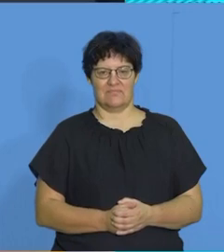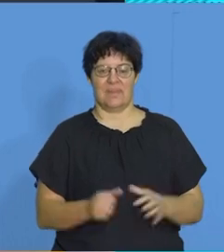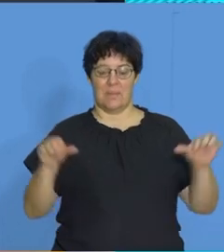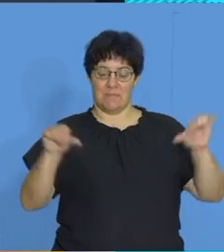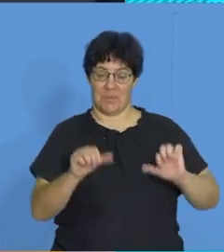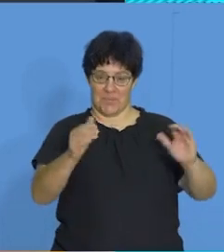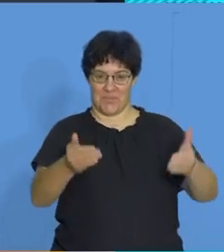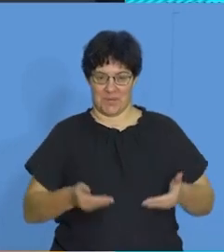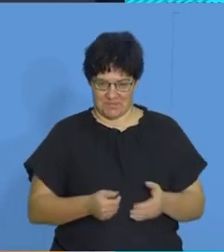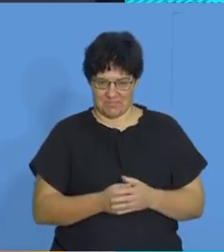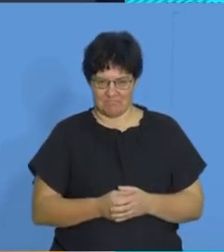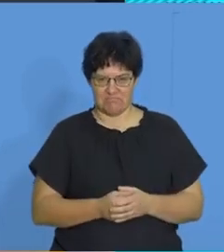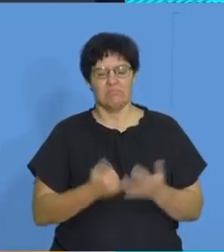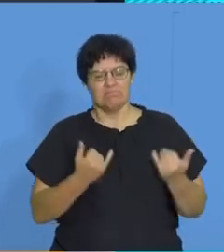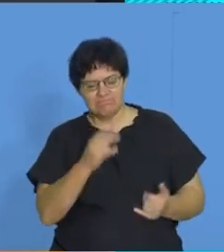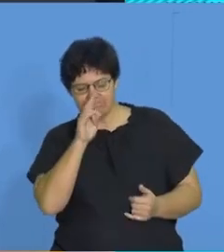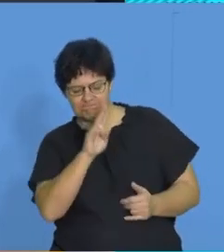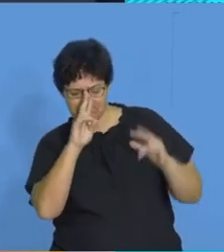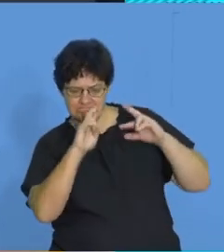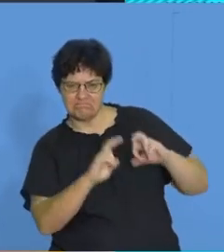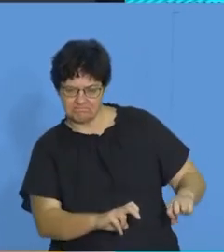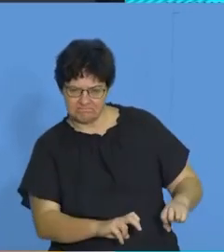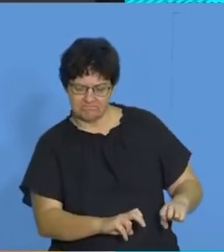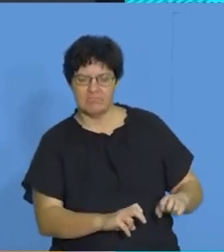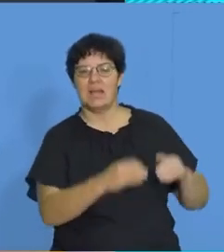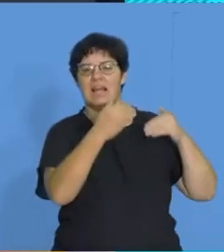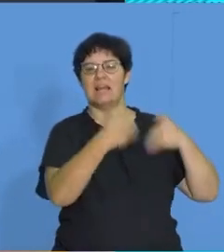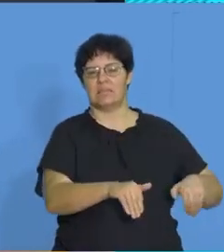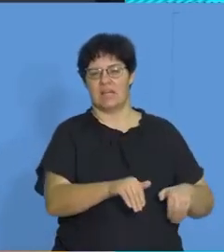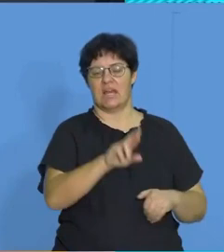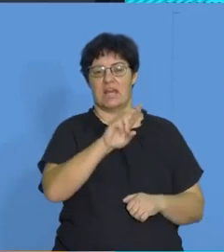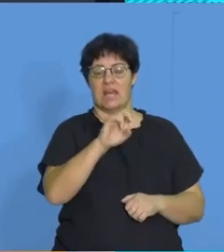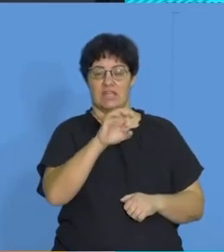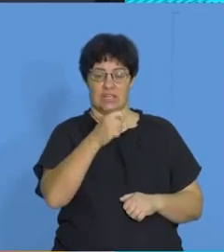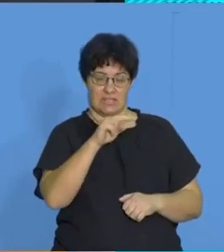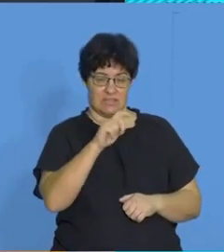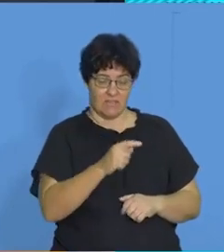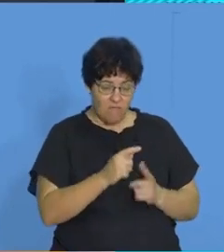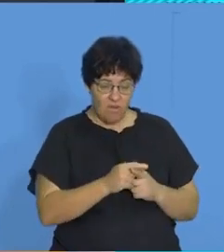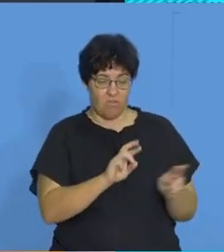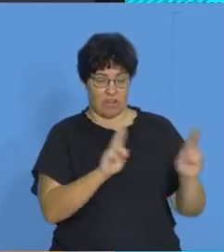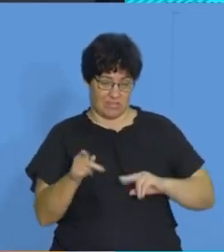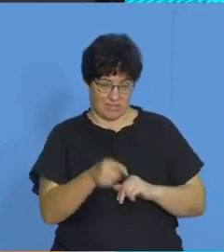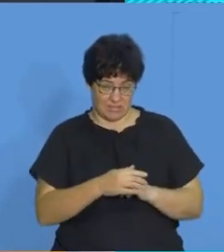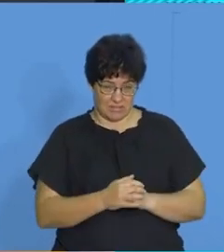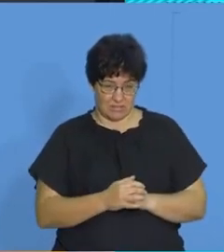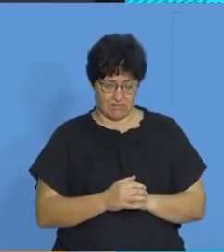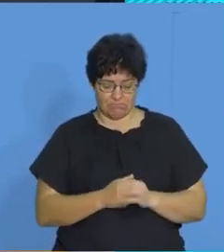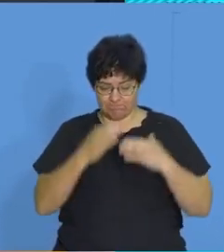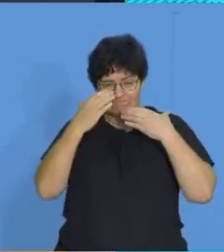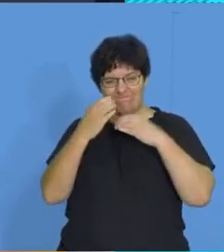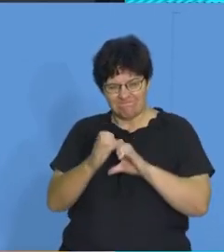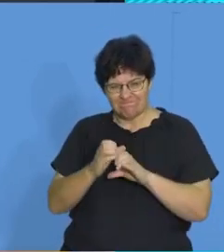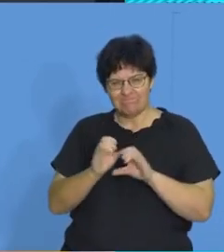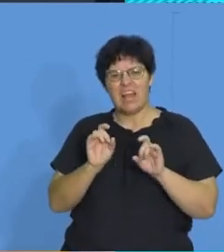Welcome back. We're still looking into the limiting reagents in as far as reactions are concerned. So now we'll draw attention to